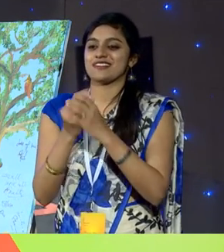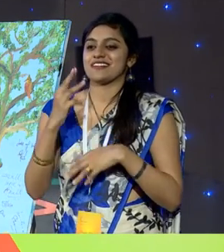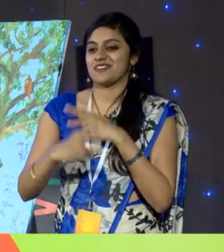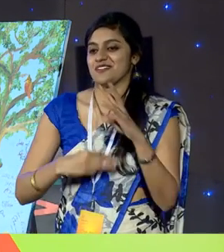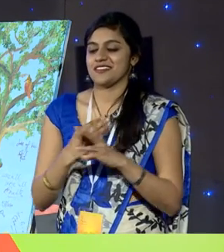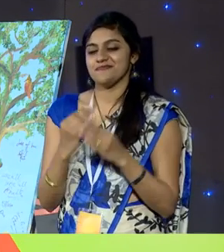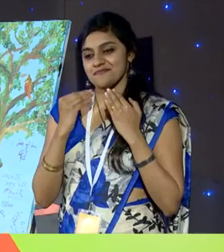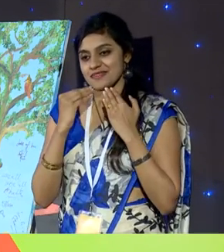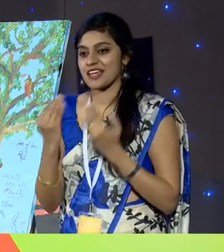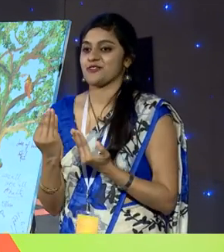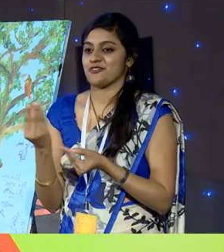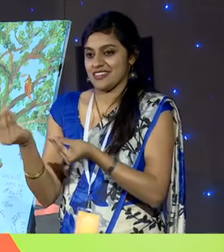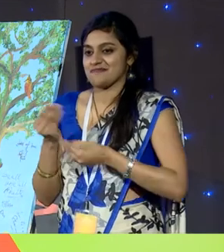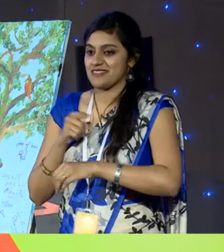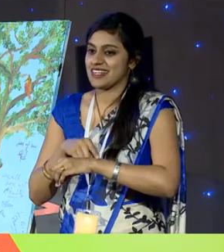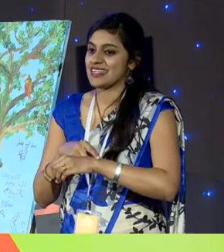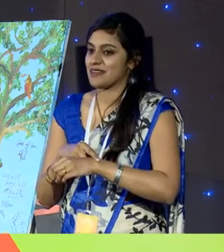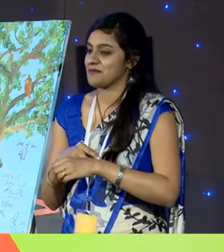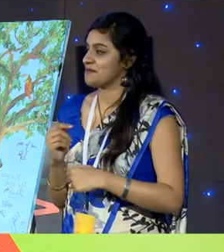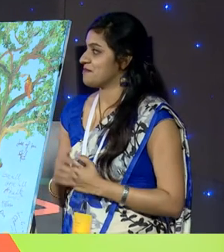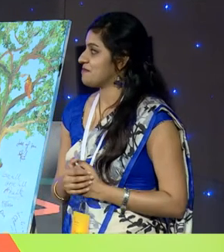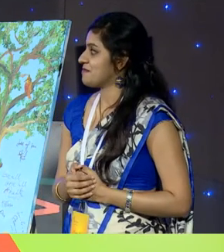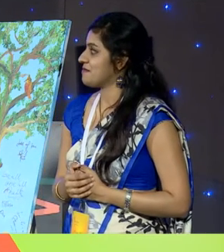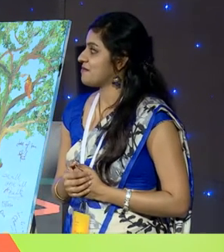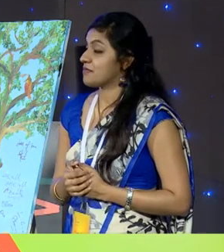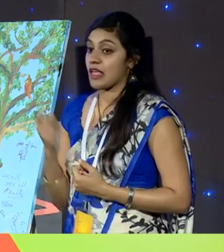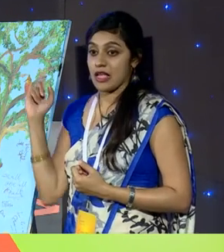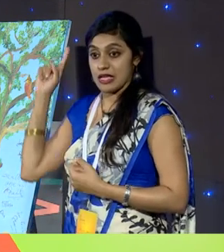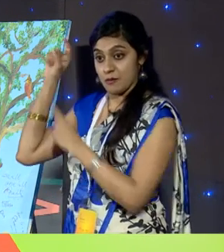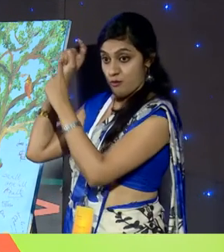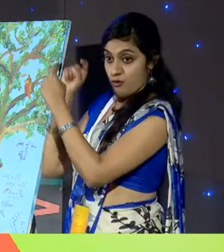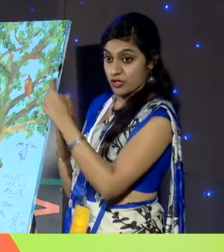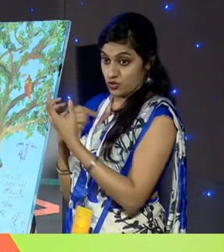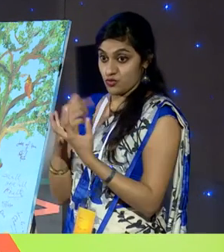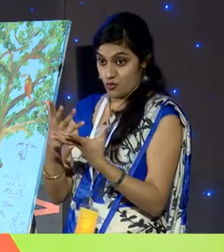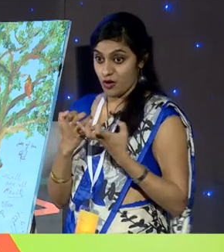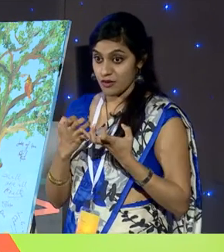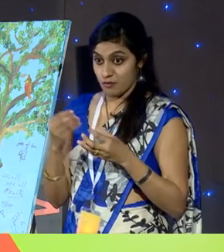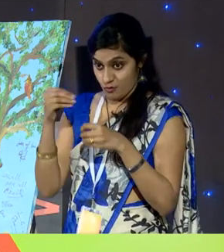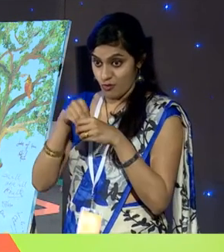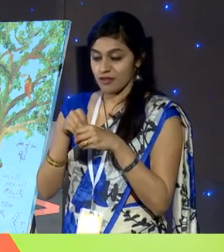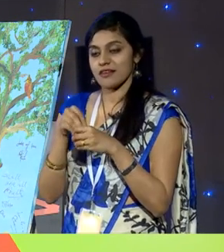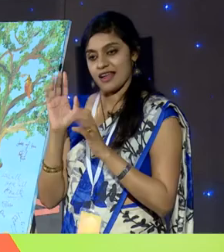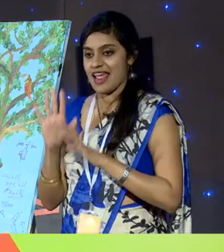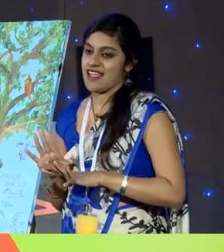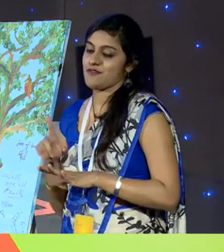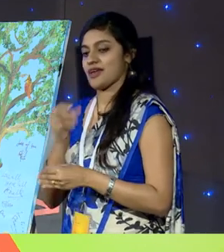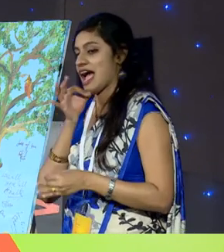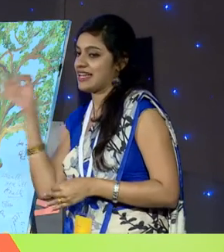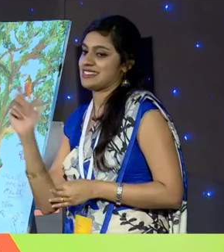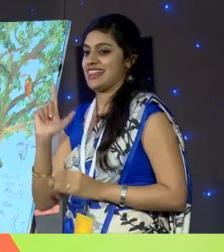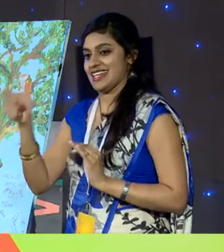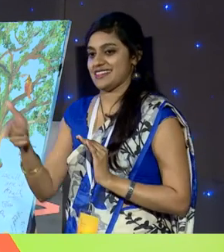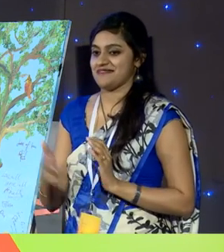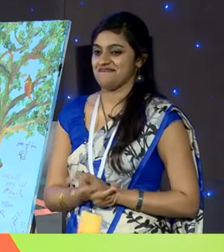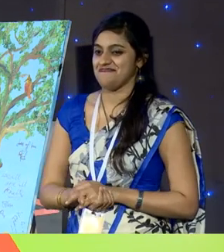have a sort of a write-up of my presentation. If you're interested, I can probably forward it to anybody who is interested. Thank you very much for